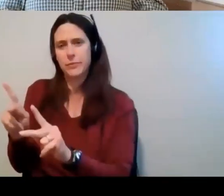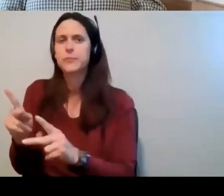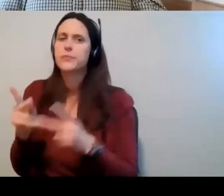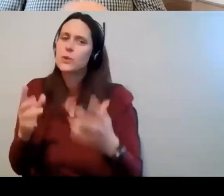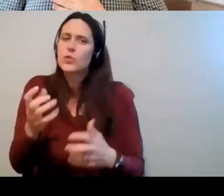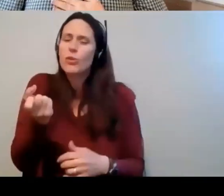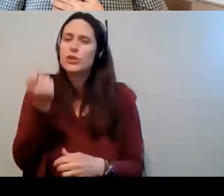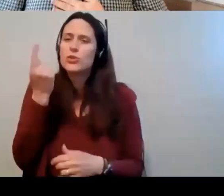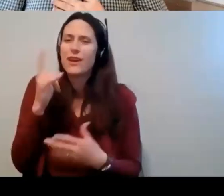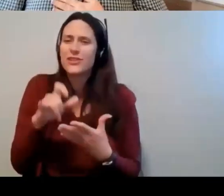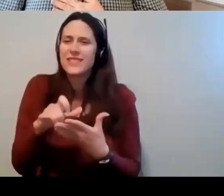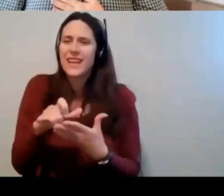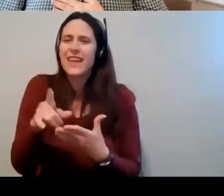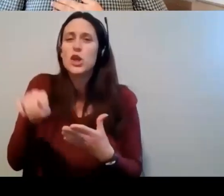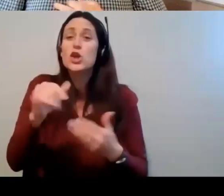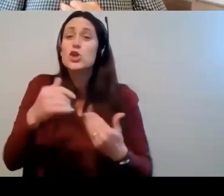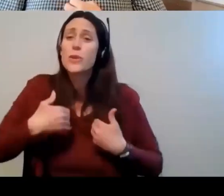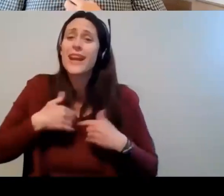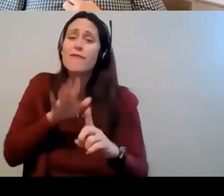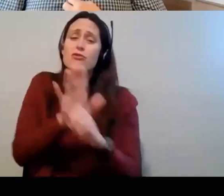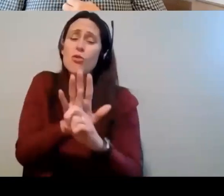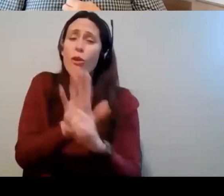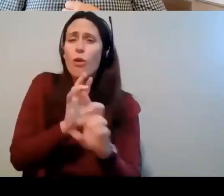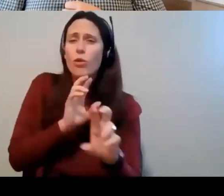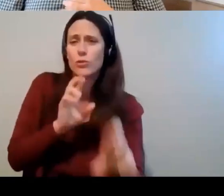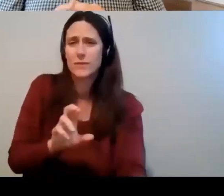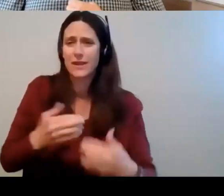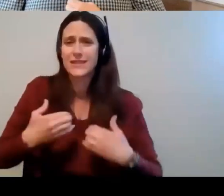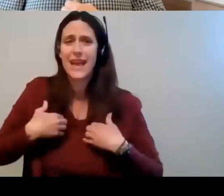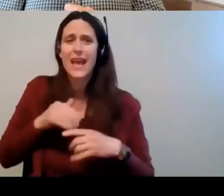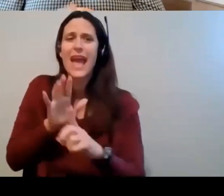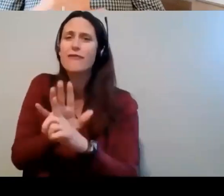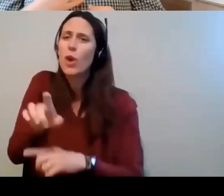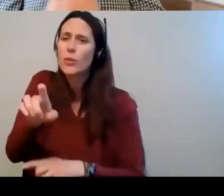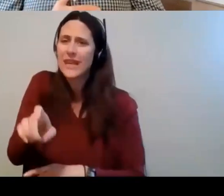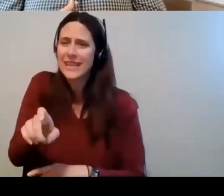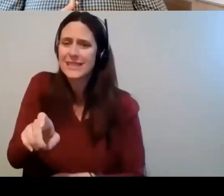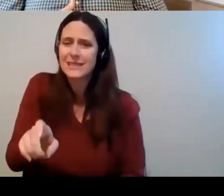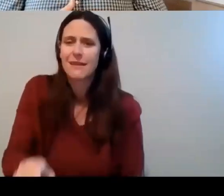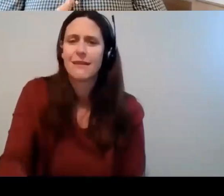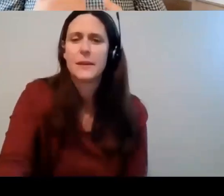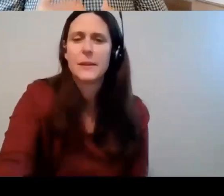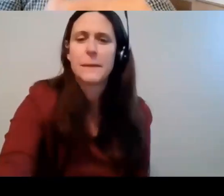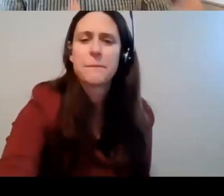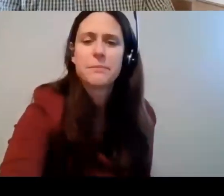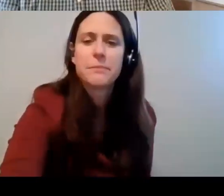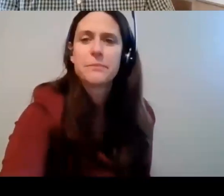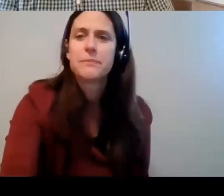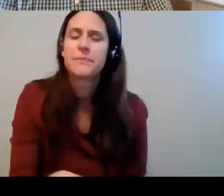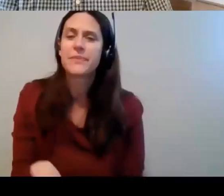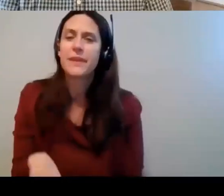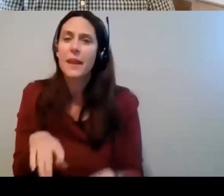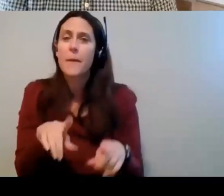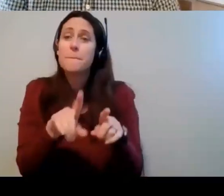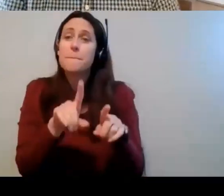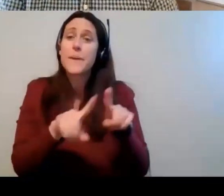talk today, is that you're allowed to have your own response. You're allowed to have your own needs. And also, I need you to meet those needs before you can support our